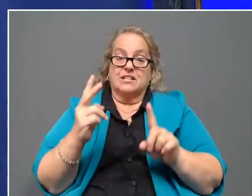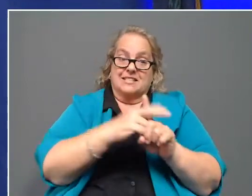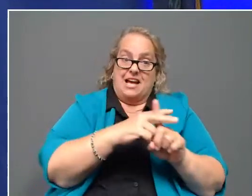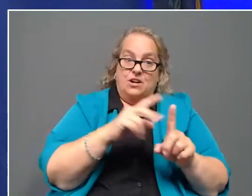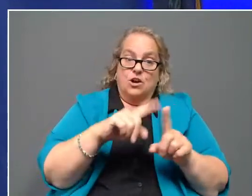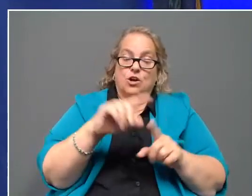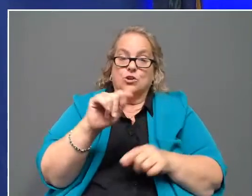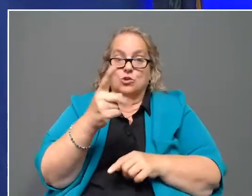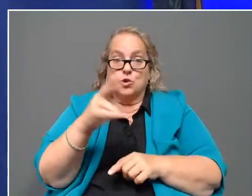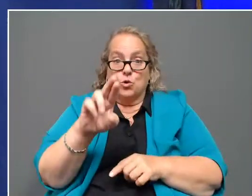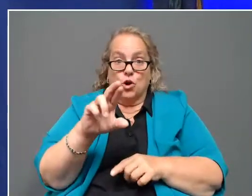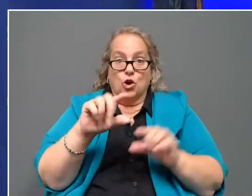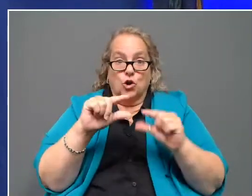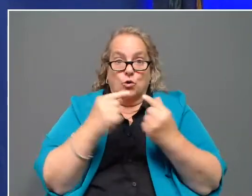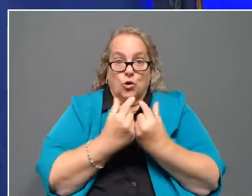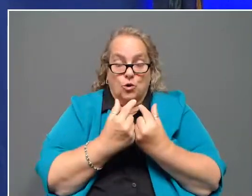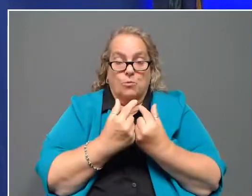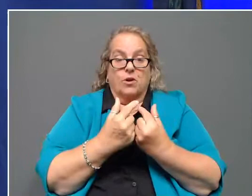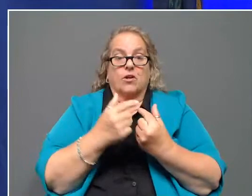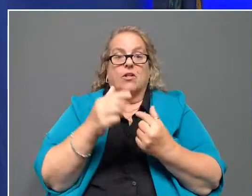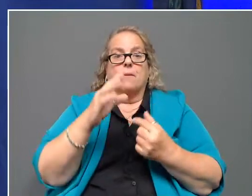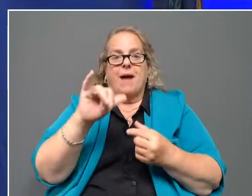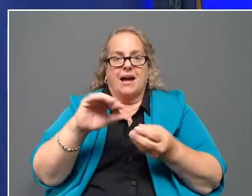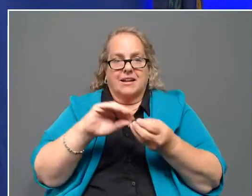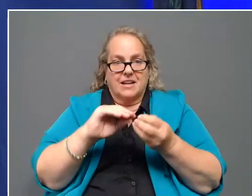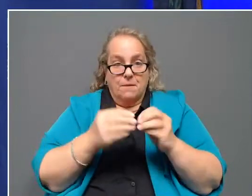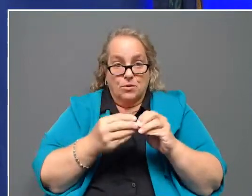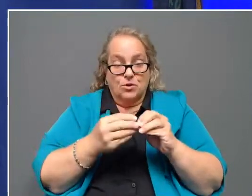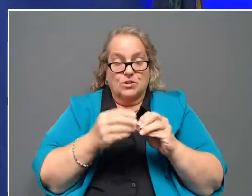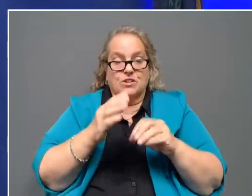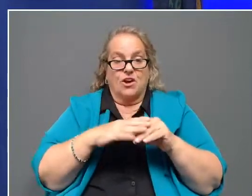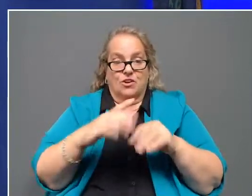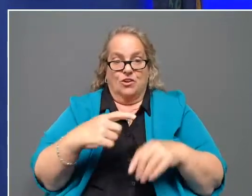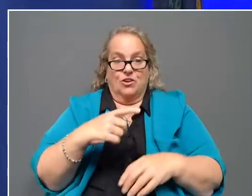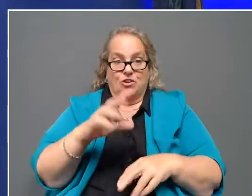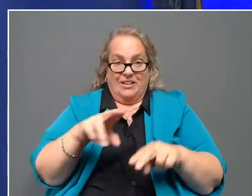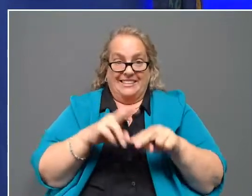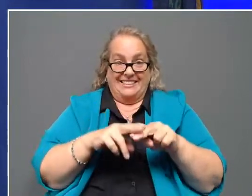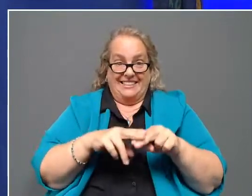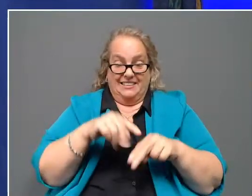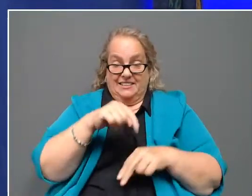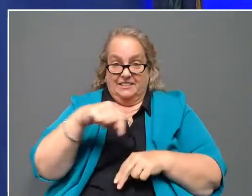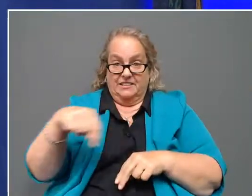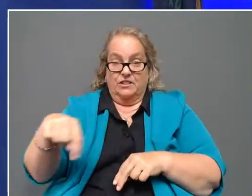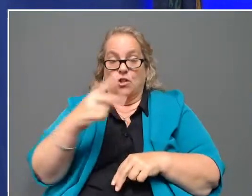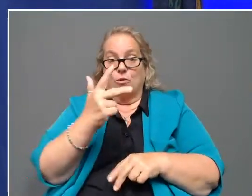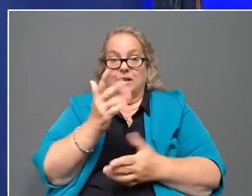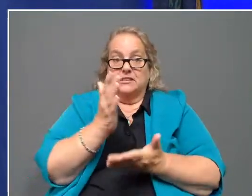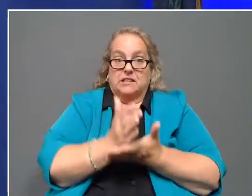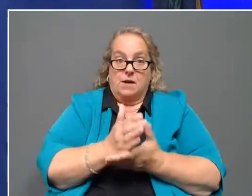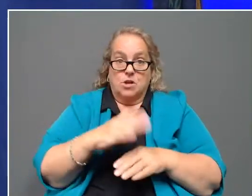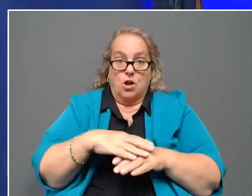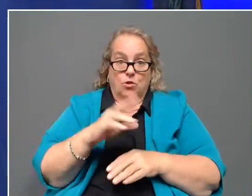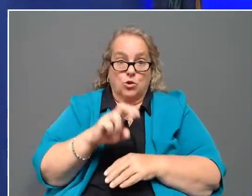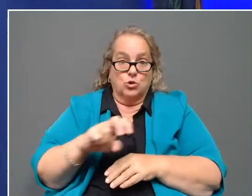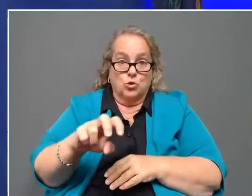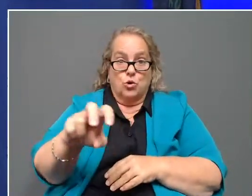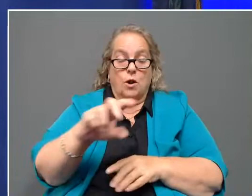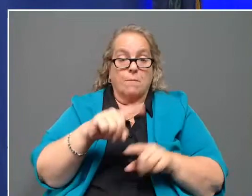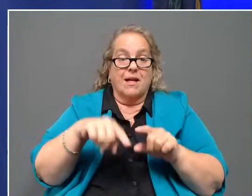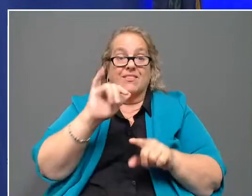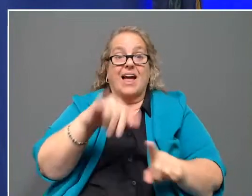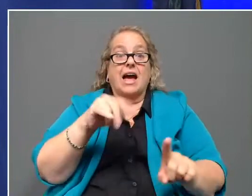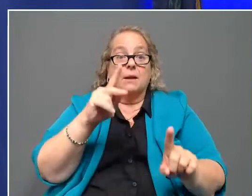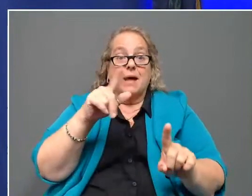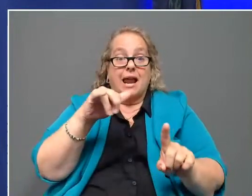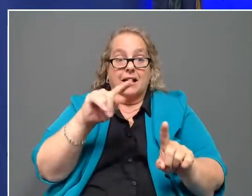have been designated by numbers on your seats. There are 3 stops on the tour, but this plant is 1 million square